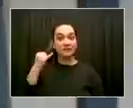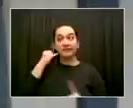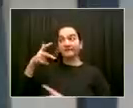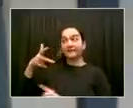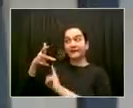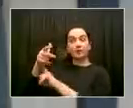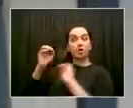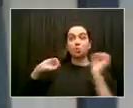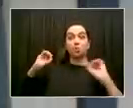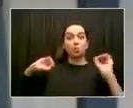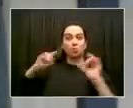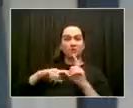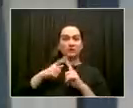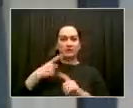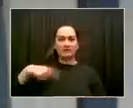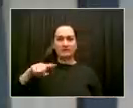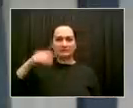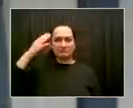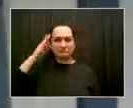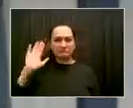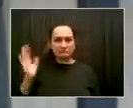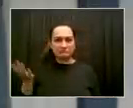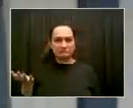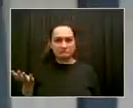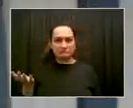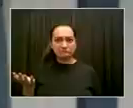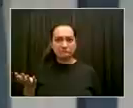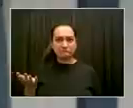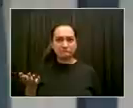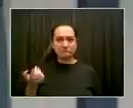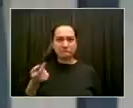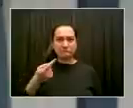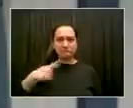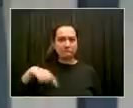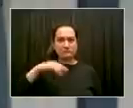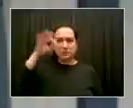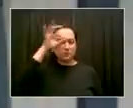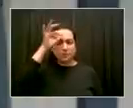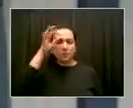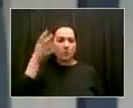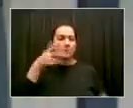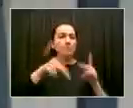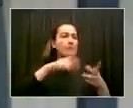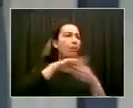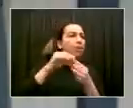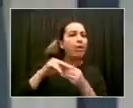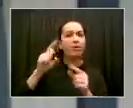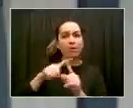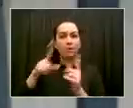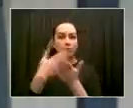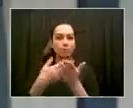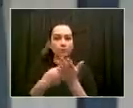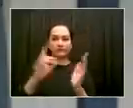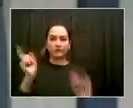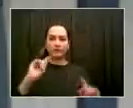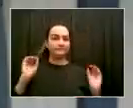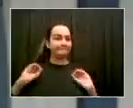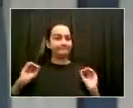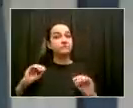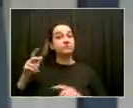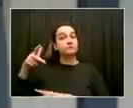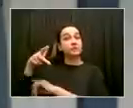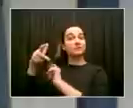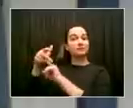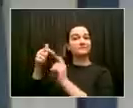cameras that we deployed for the action plan, and also the ShotSpotter technology, so that we could have more informed